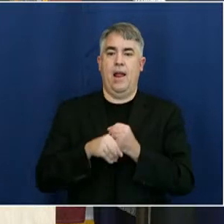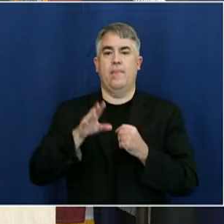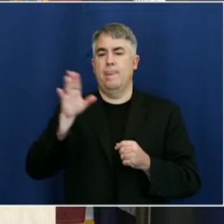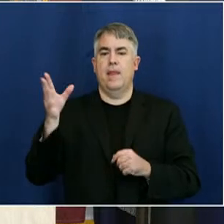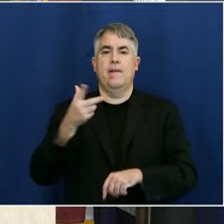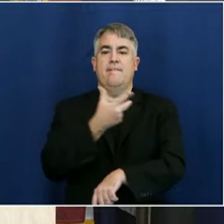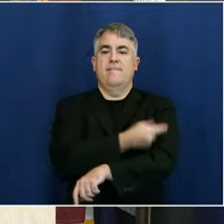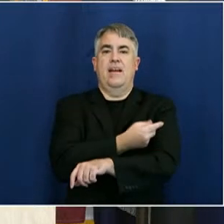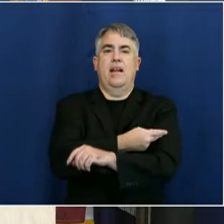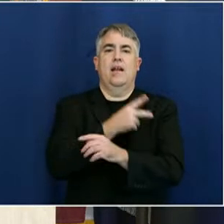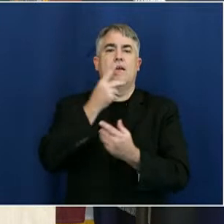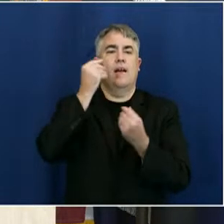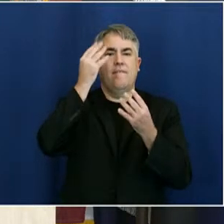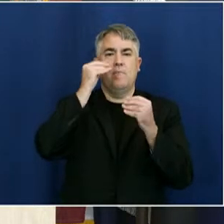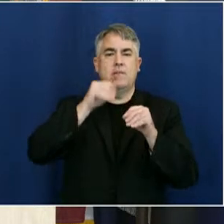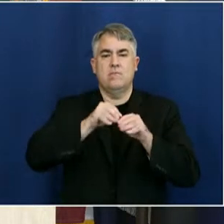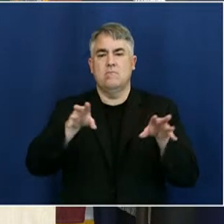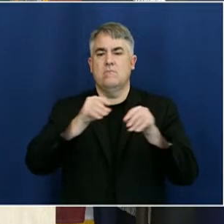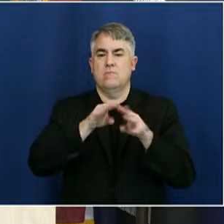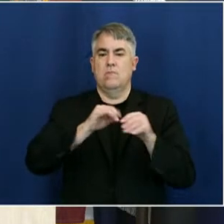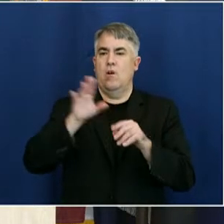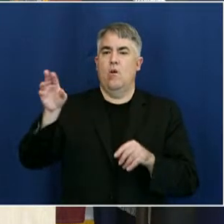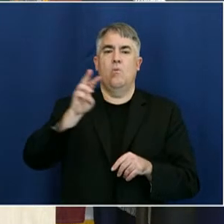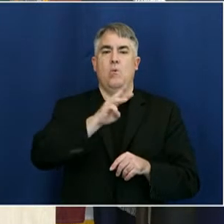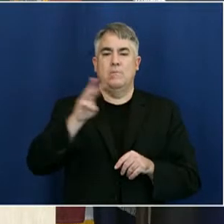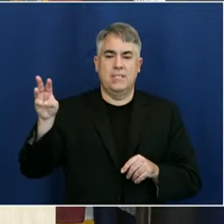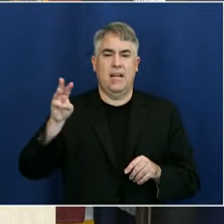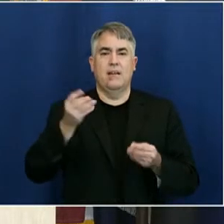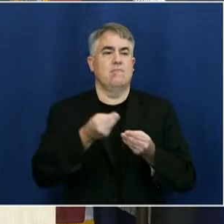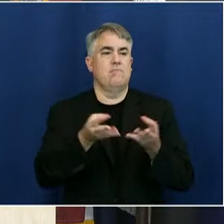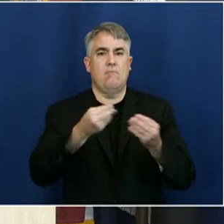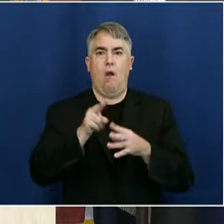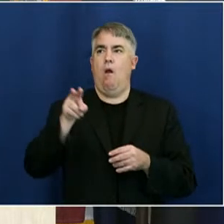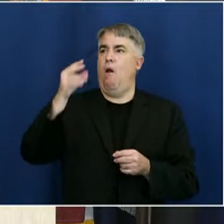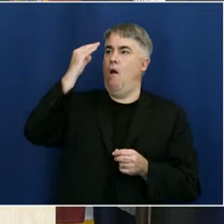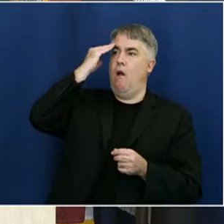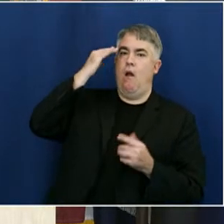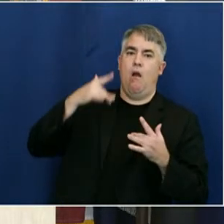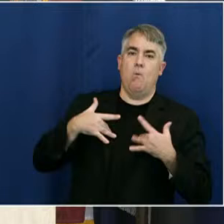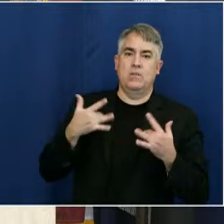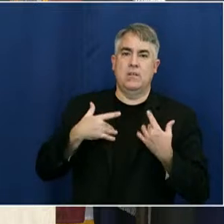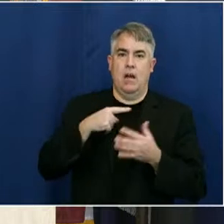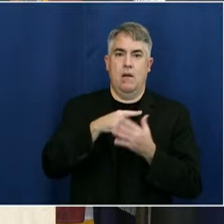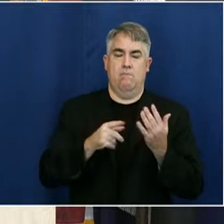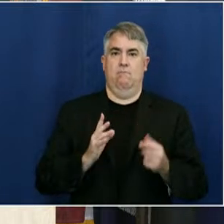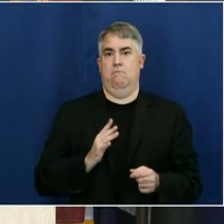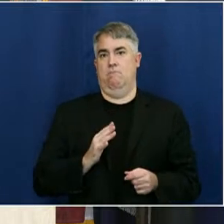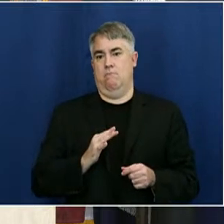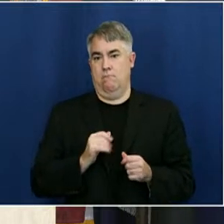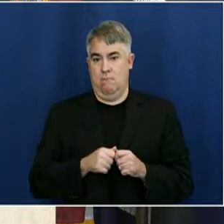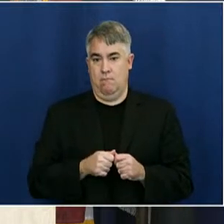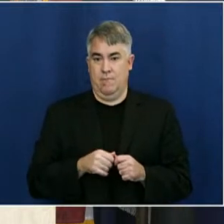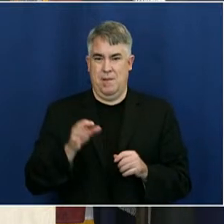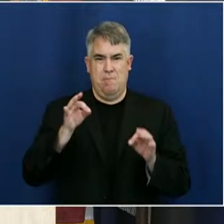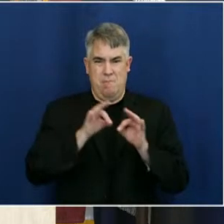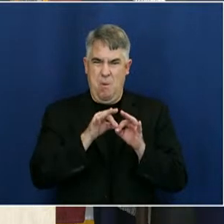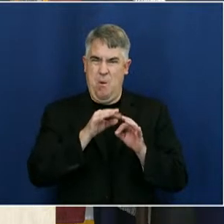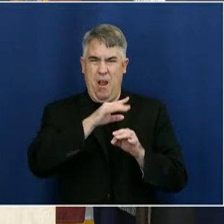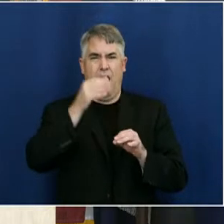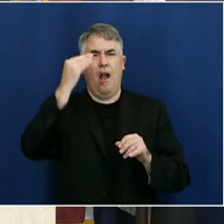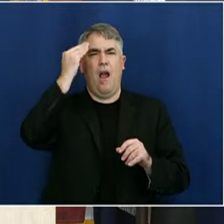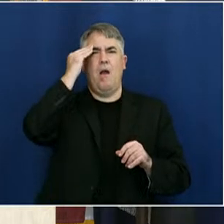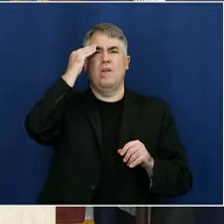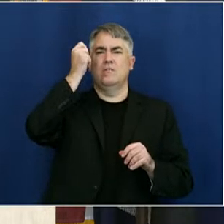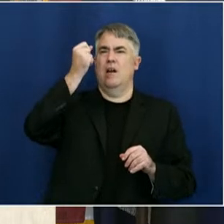that it's another way for us to be able to get information into our communities so that people understand how important it is for them to get the